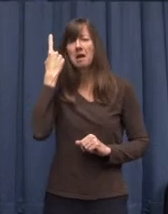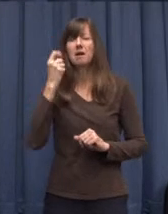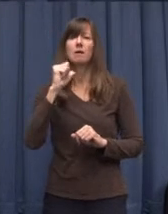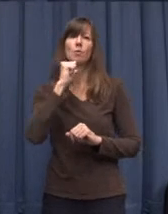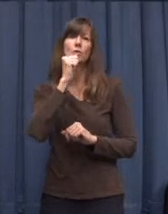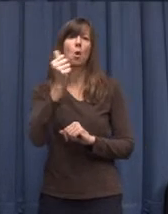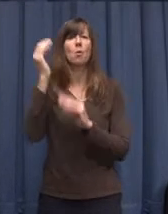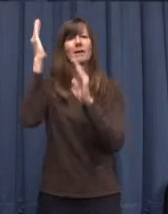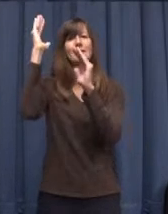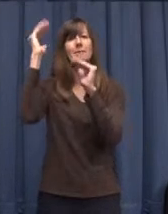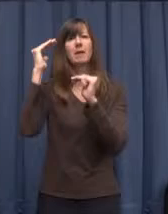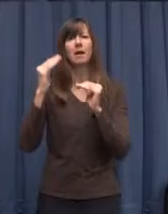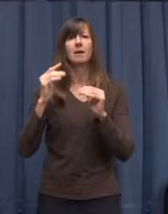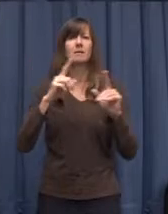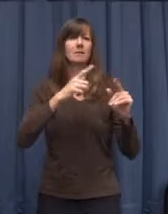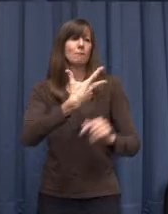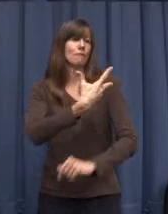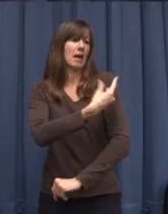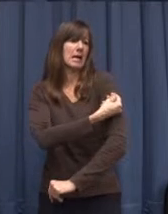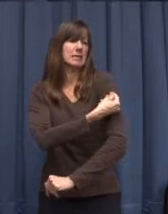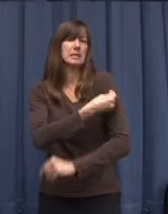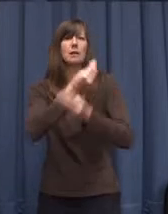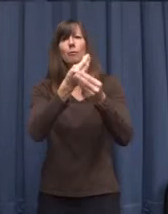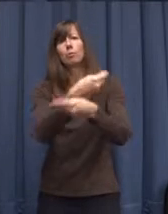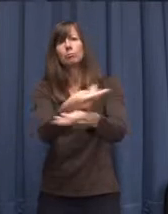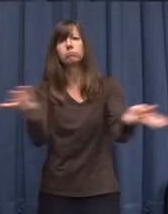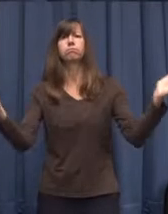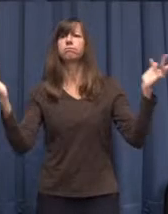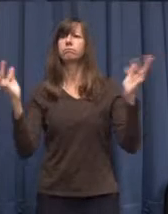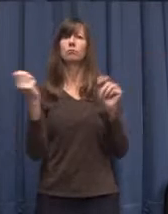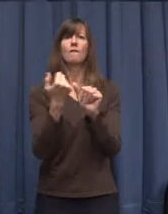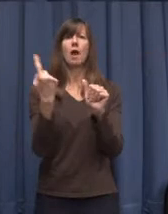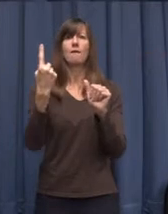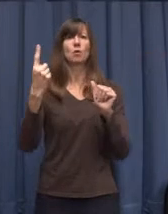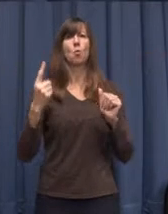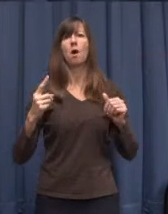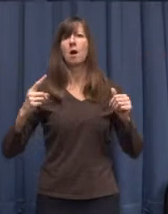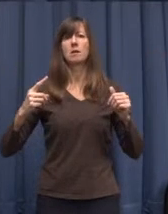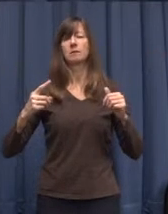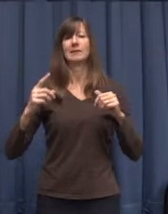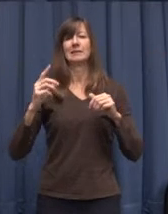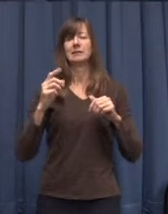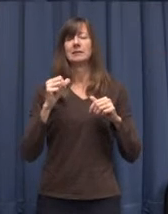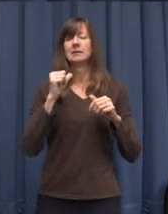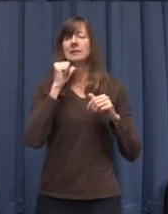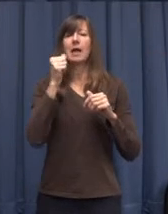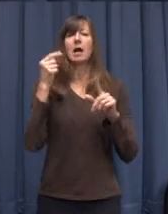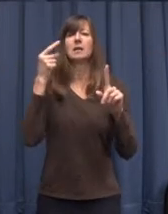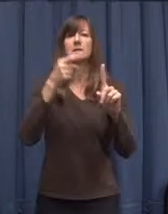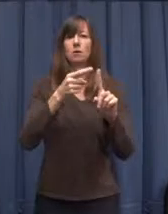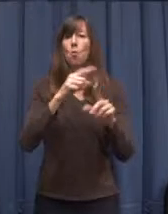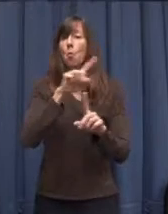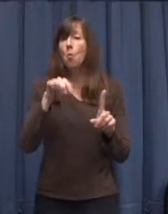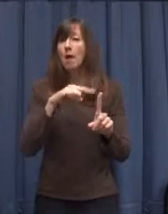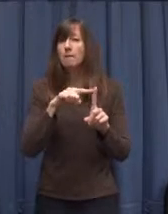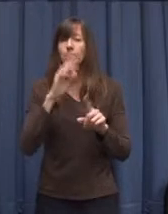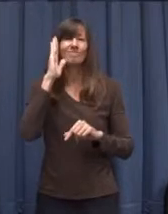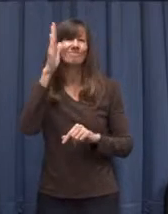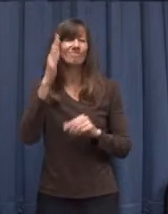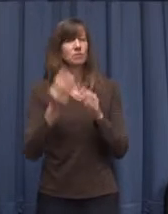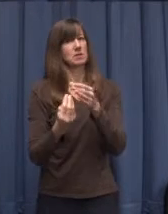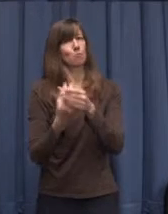scale until into the spring. And so that leaves us several critical months of, we see the